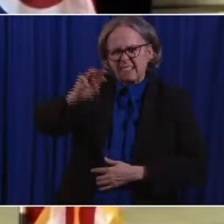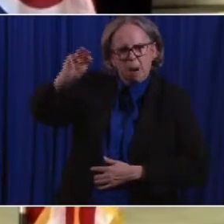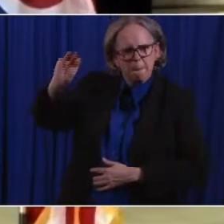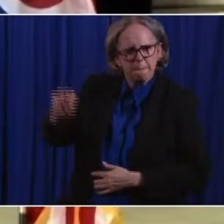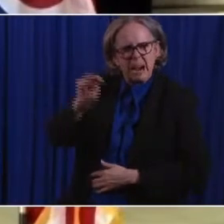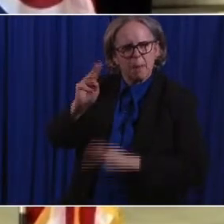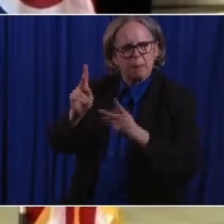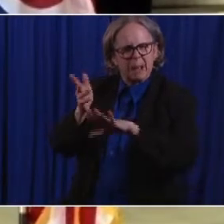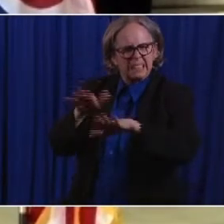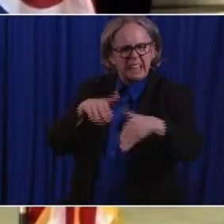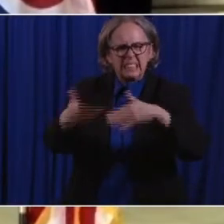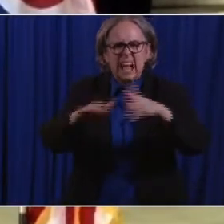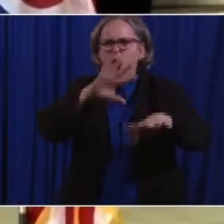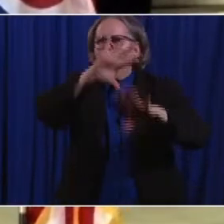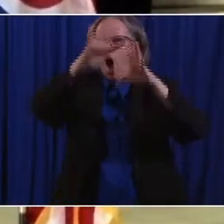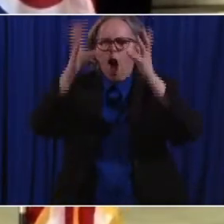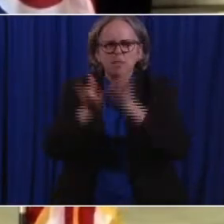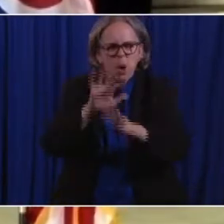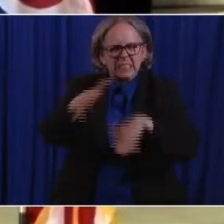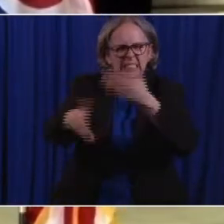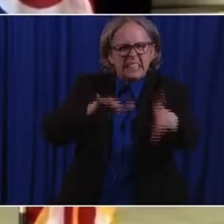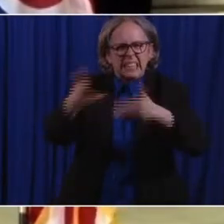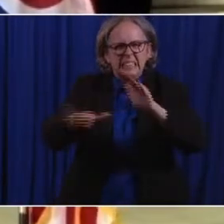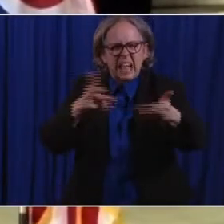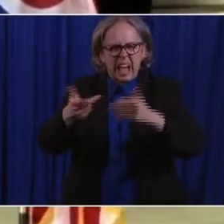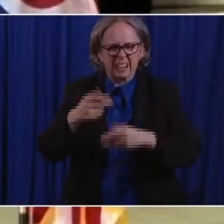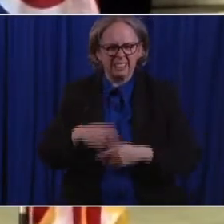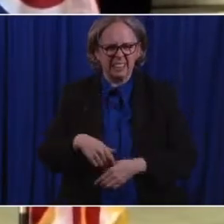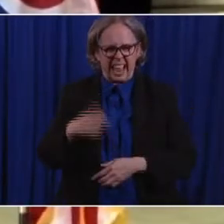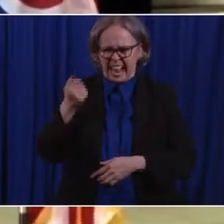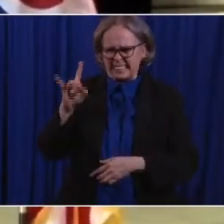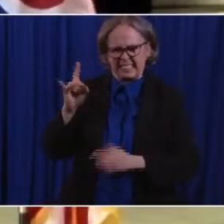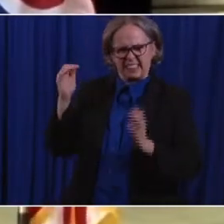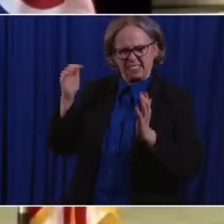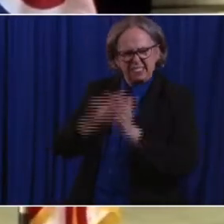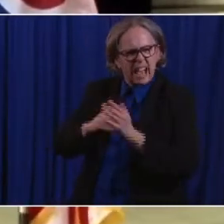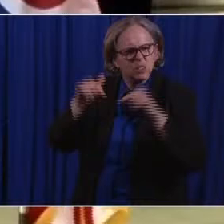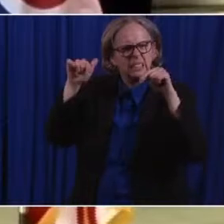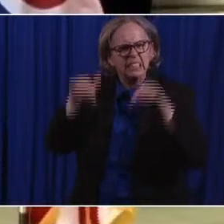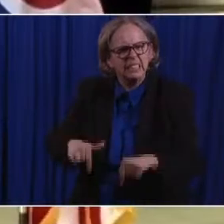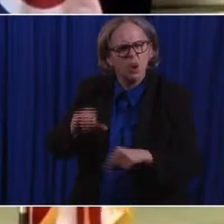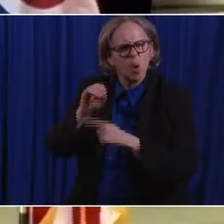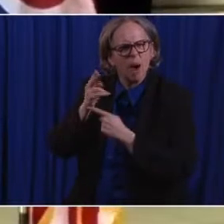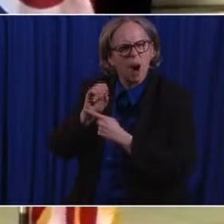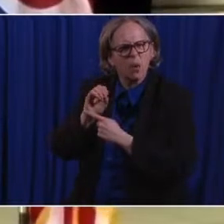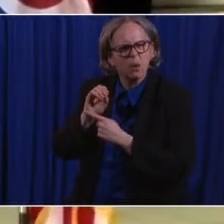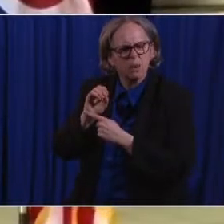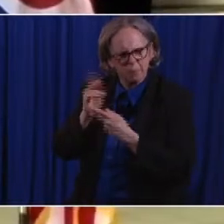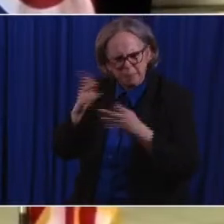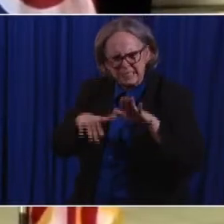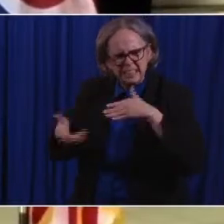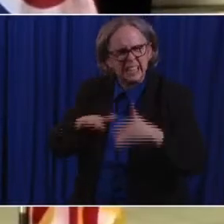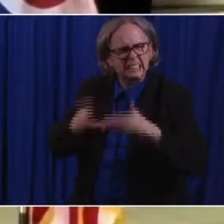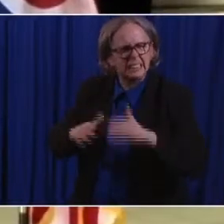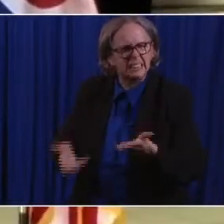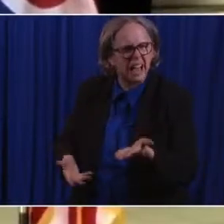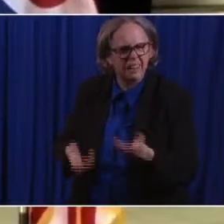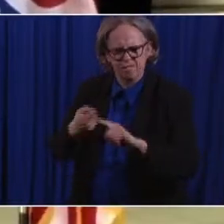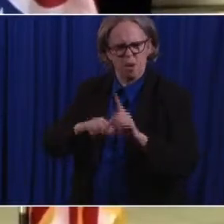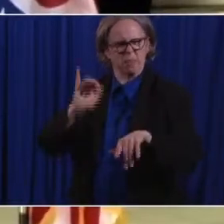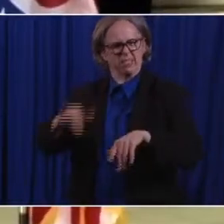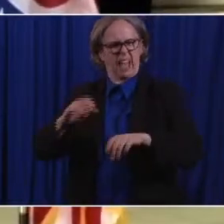worldwide, over 18,000 people in Ohio. And I'm glad that governments around the